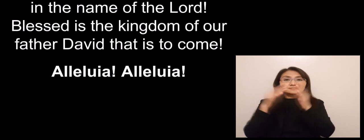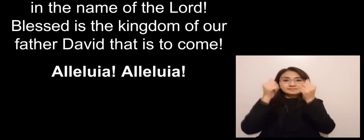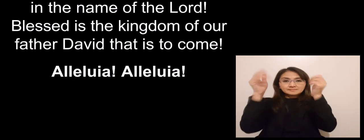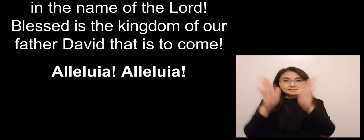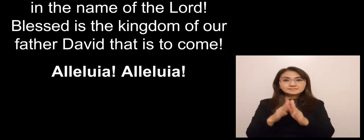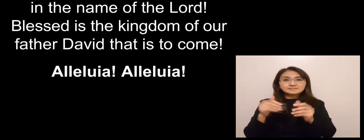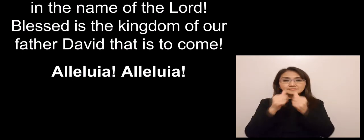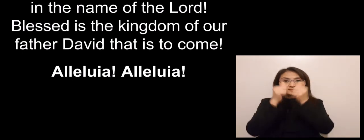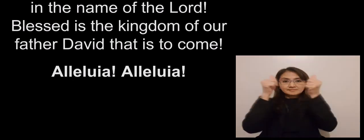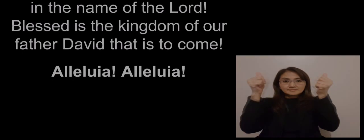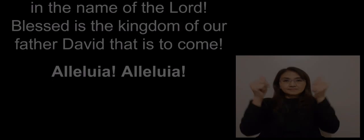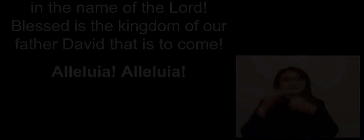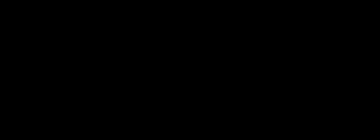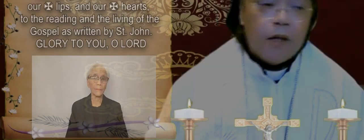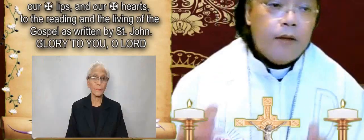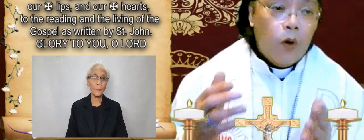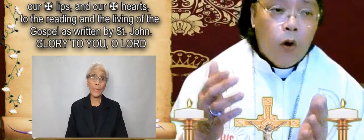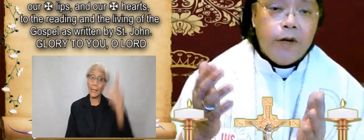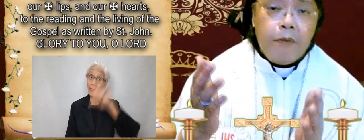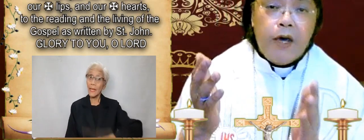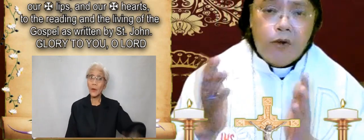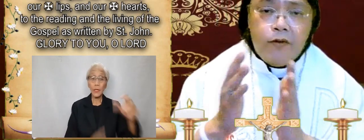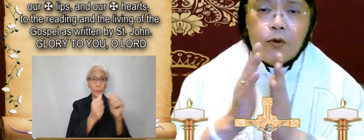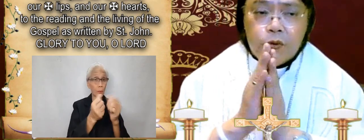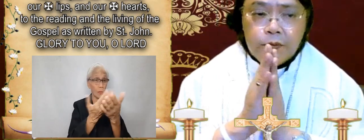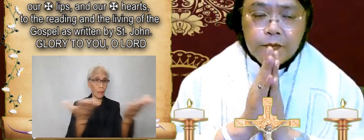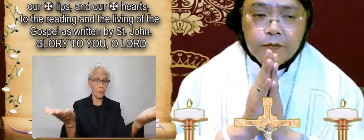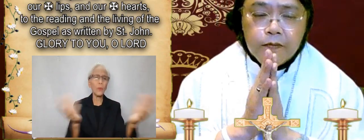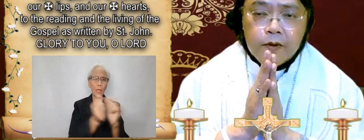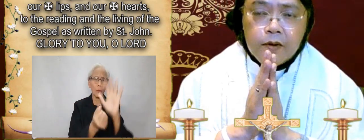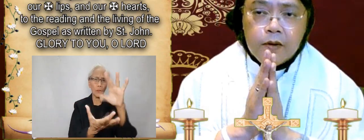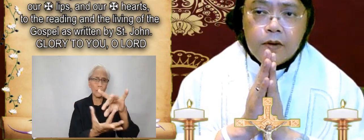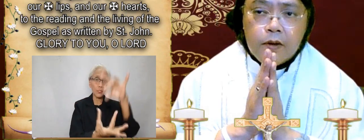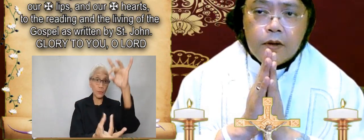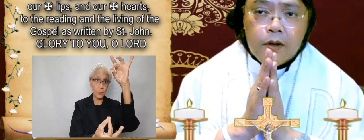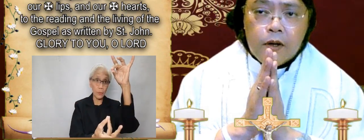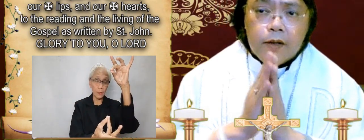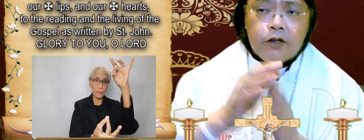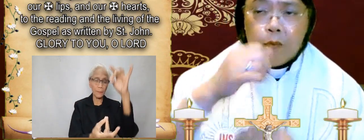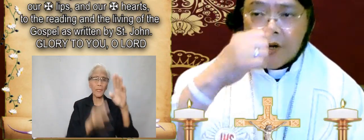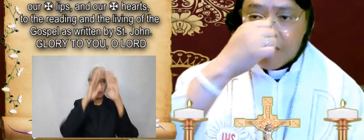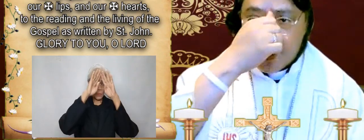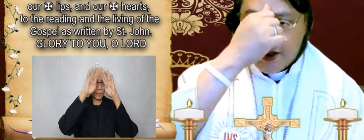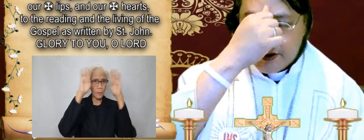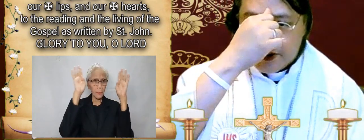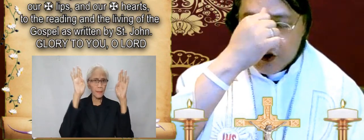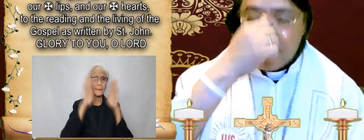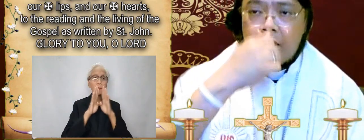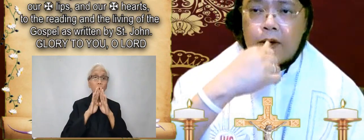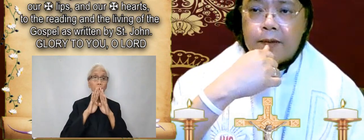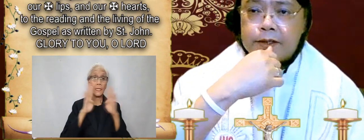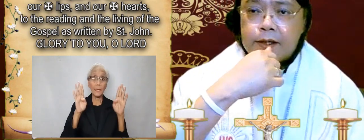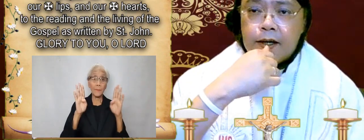Alleluia, Alleluia. The Lord be with you. And with your spirit. Let us open our minds,